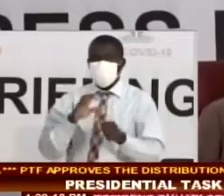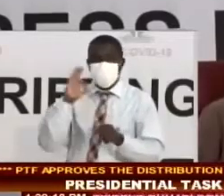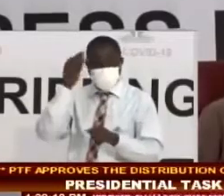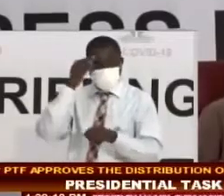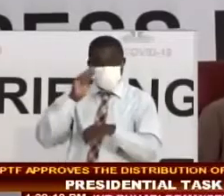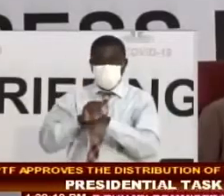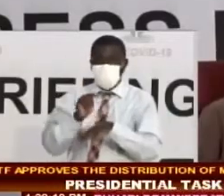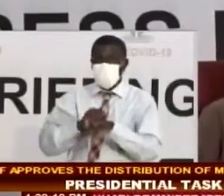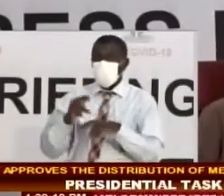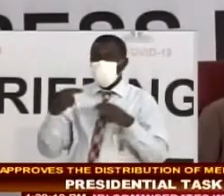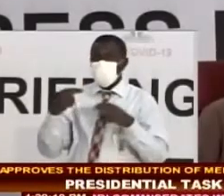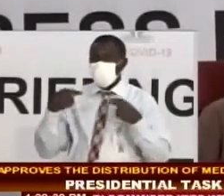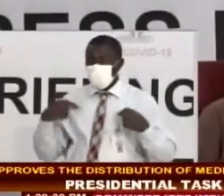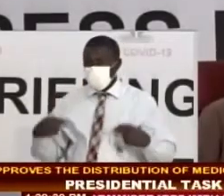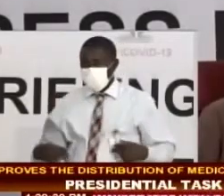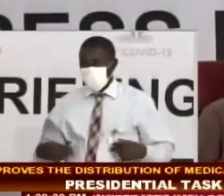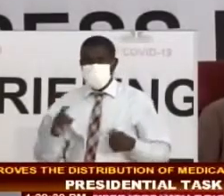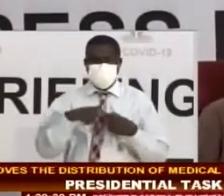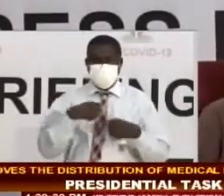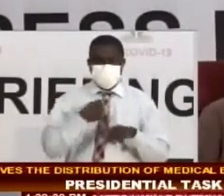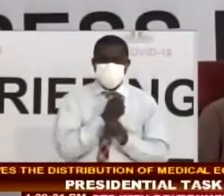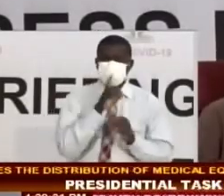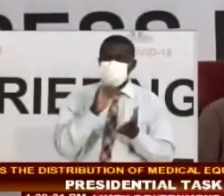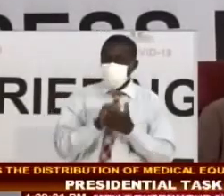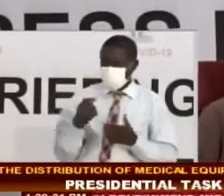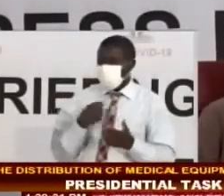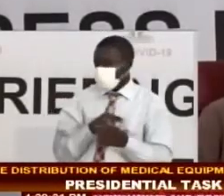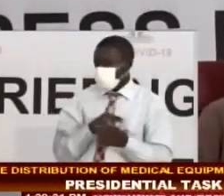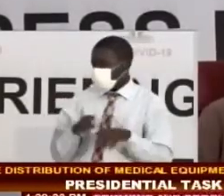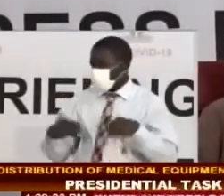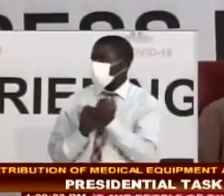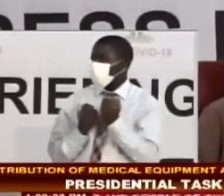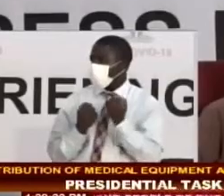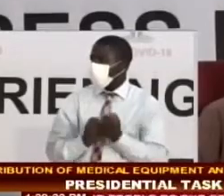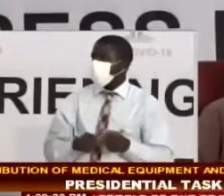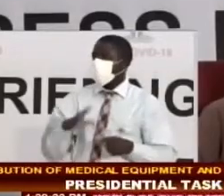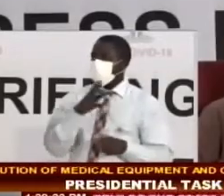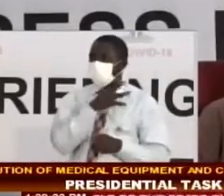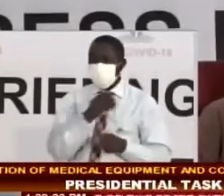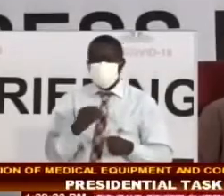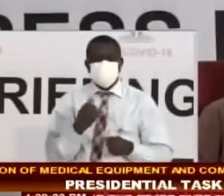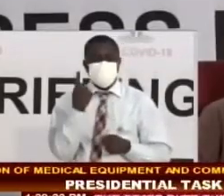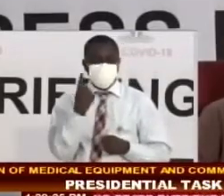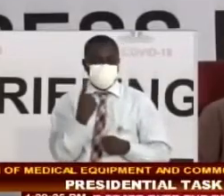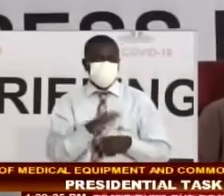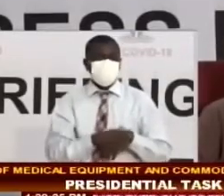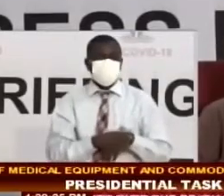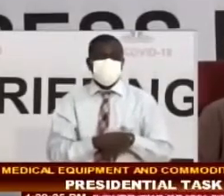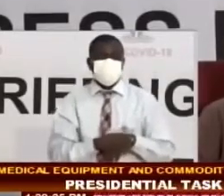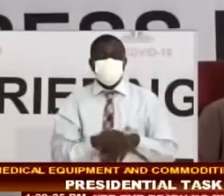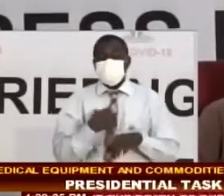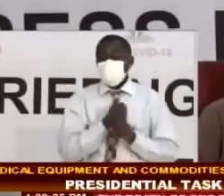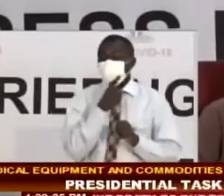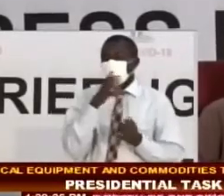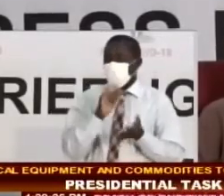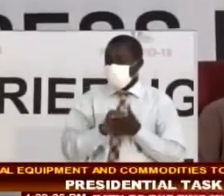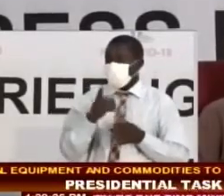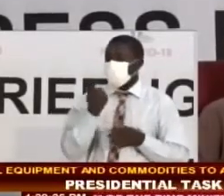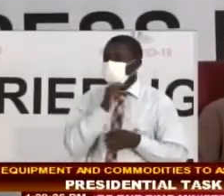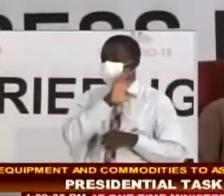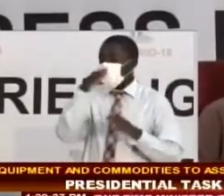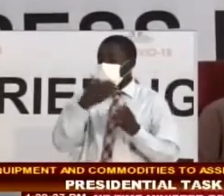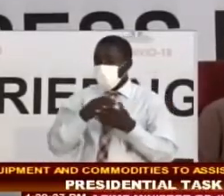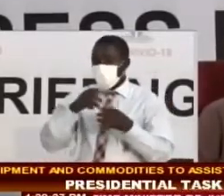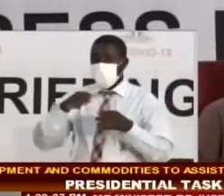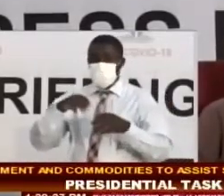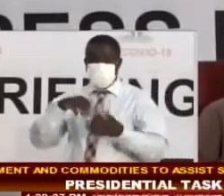ensure palliatives reach them. After all, we are one nation, and we need to ensure that vulnerable members of